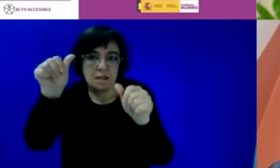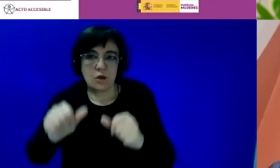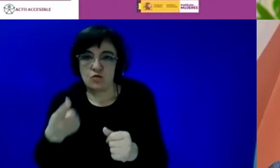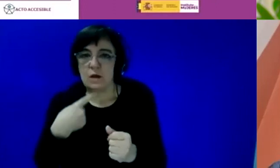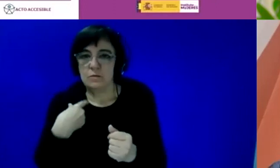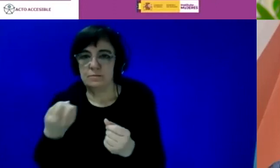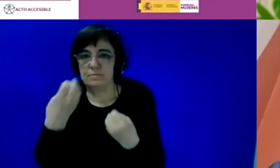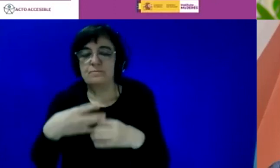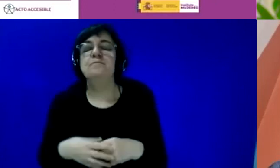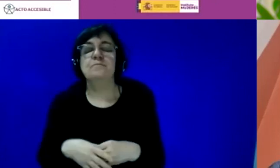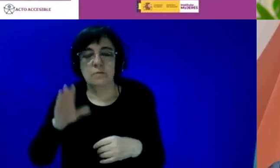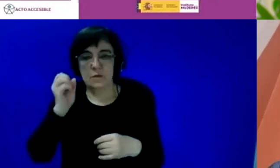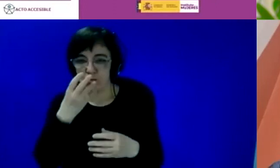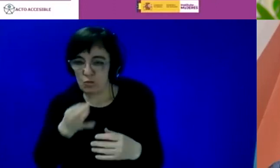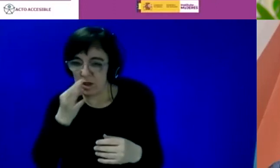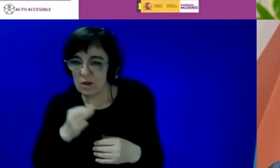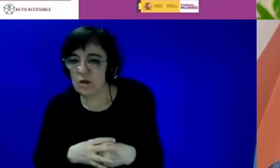Isabel, you have the floor.